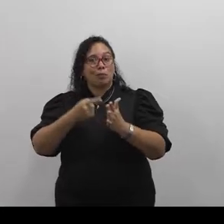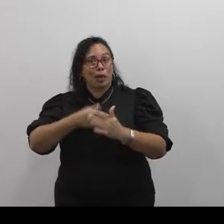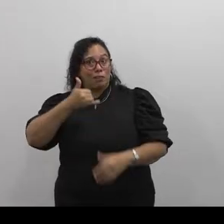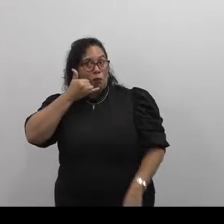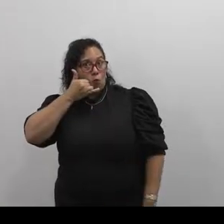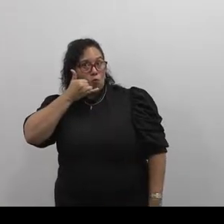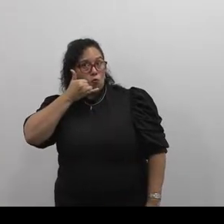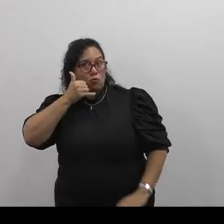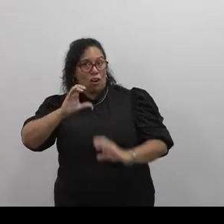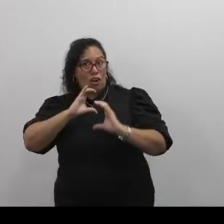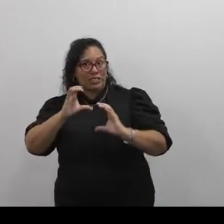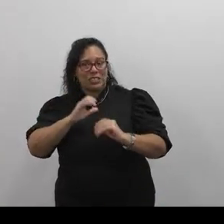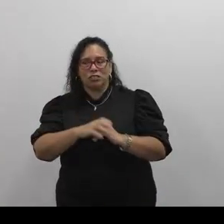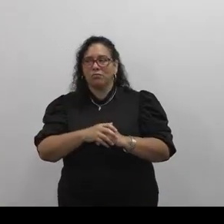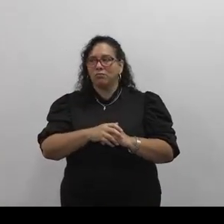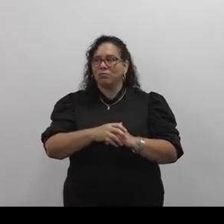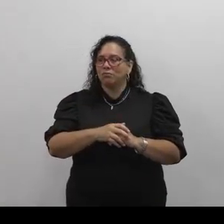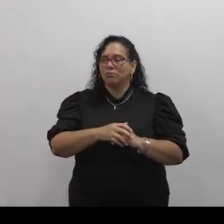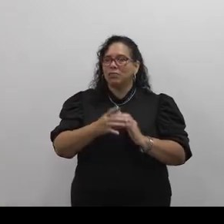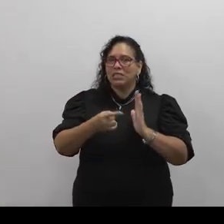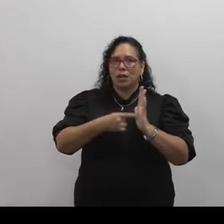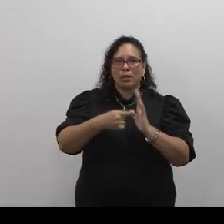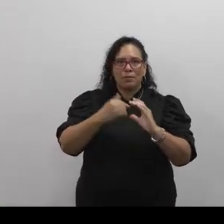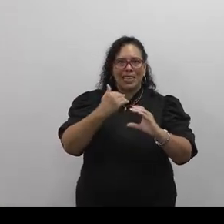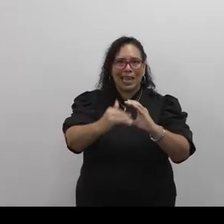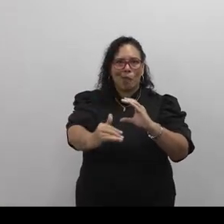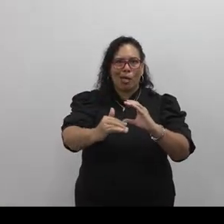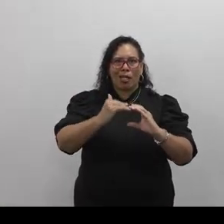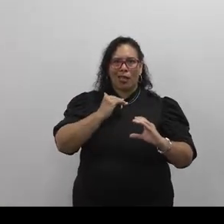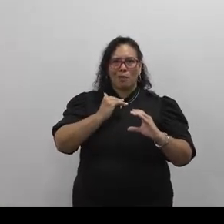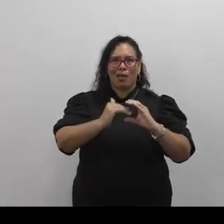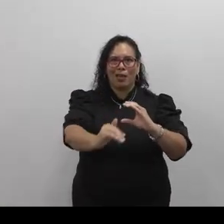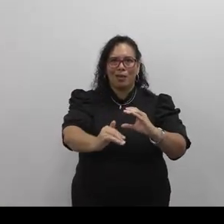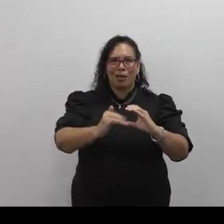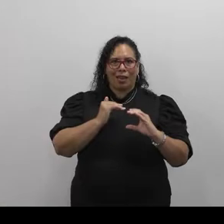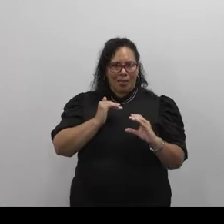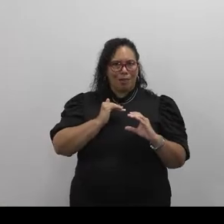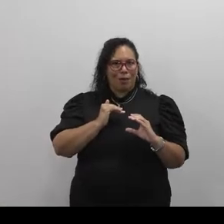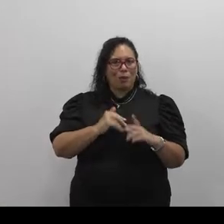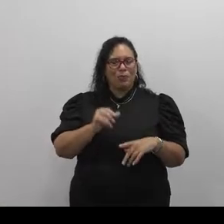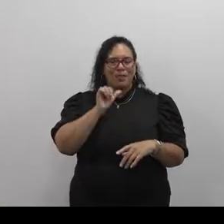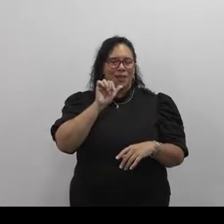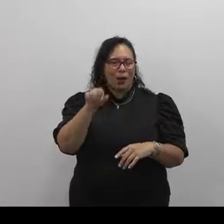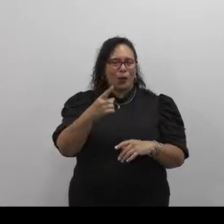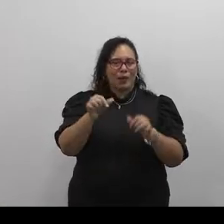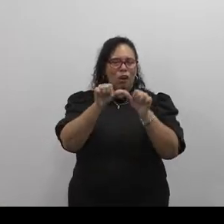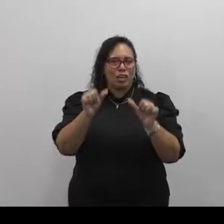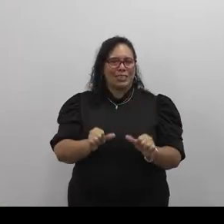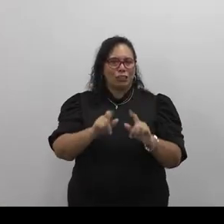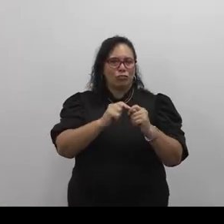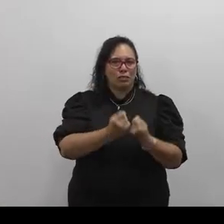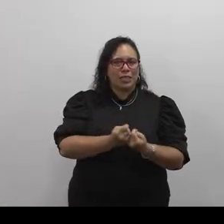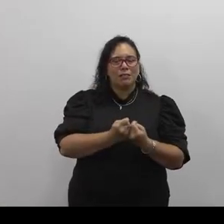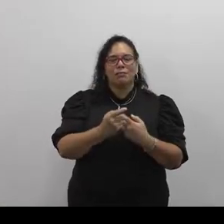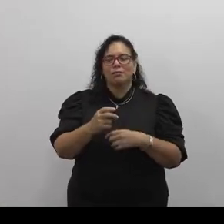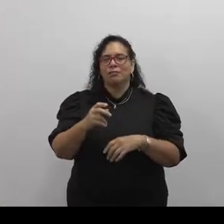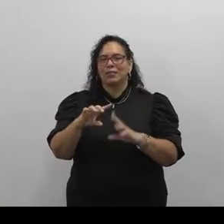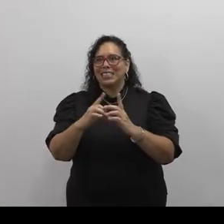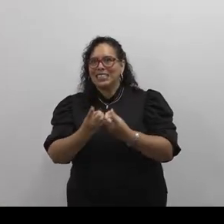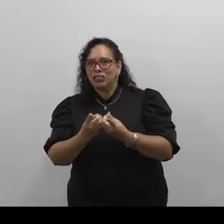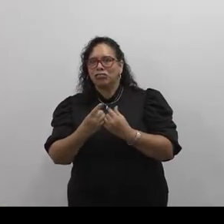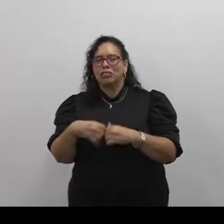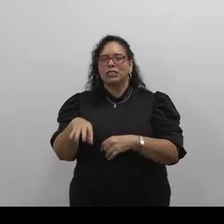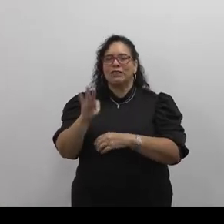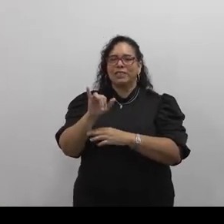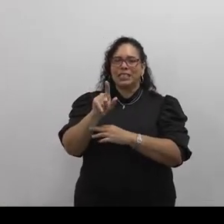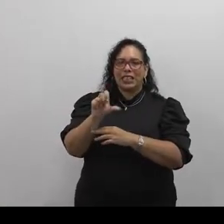different emails, just different ways that we dialogued, not just on the architectural team, but the district in-house facilities team as well,